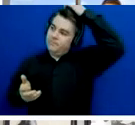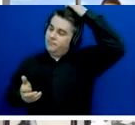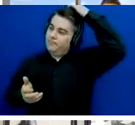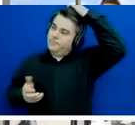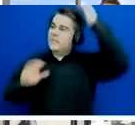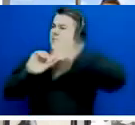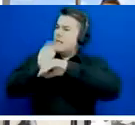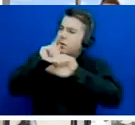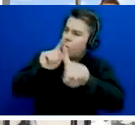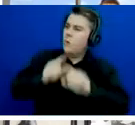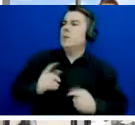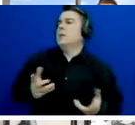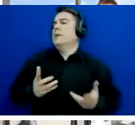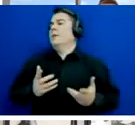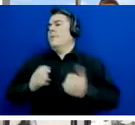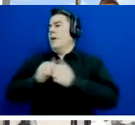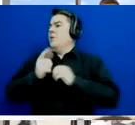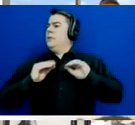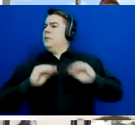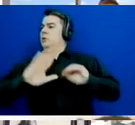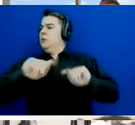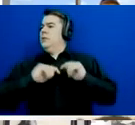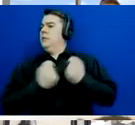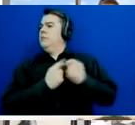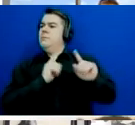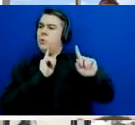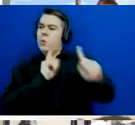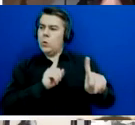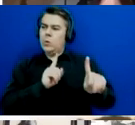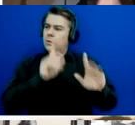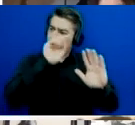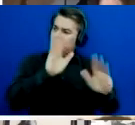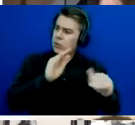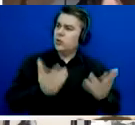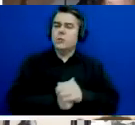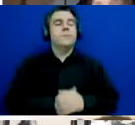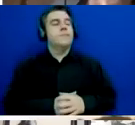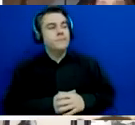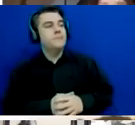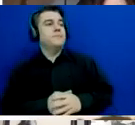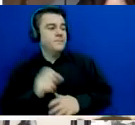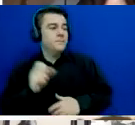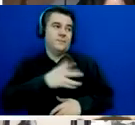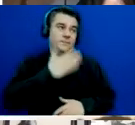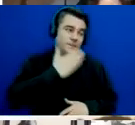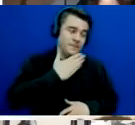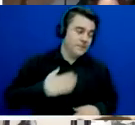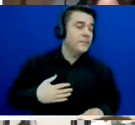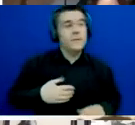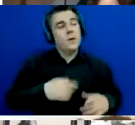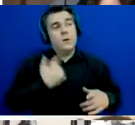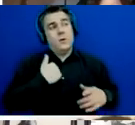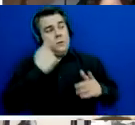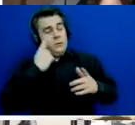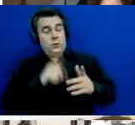goals and how you teach your team how to set goals and expectations. Okay, great. So I think that when you first start